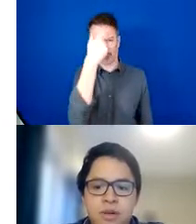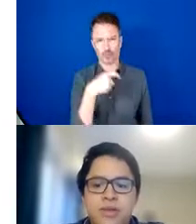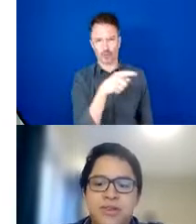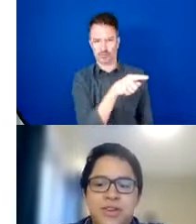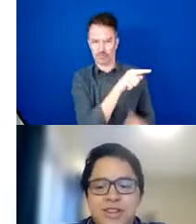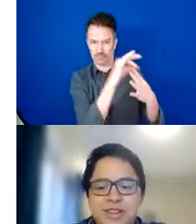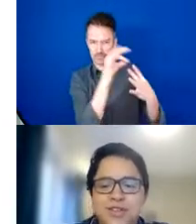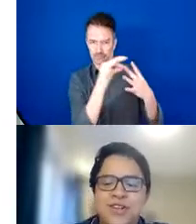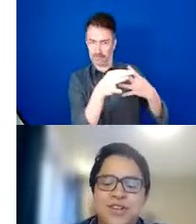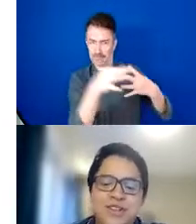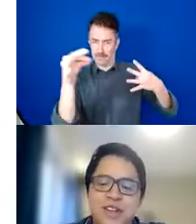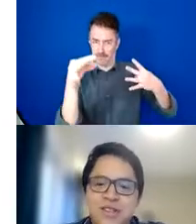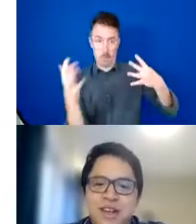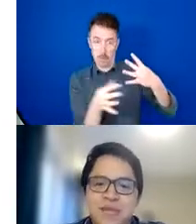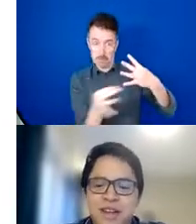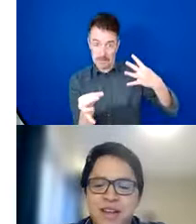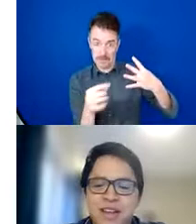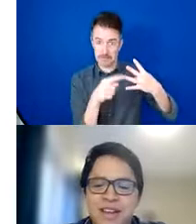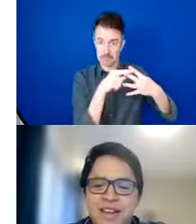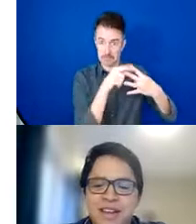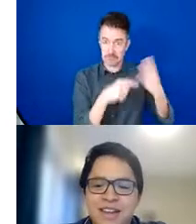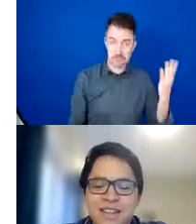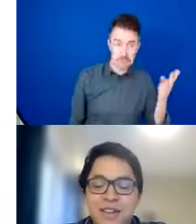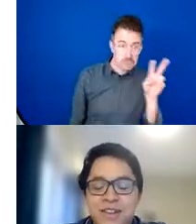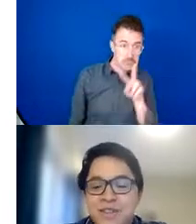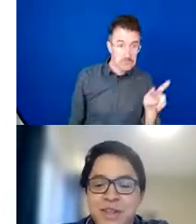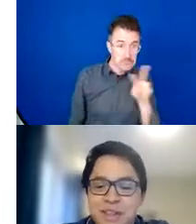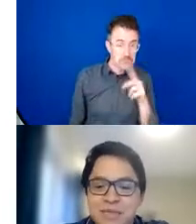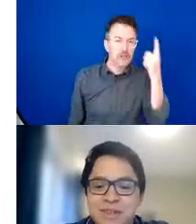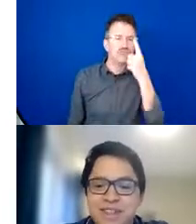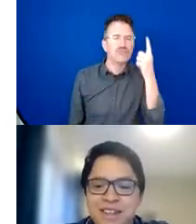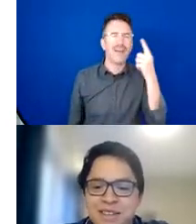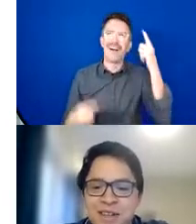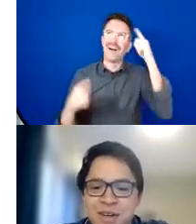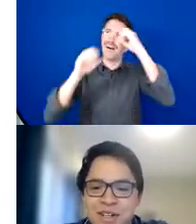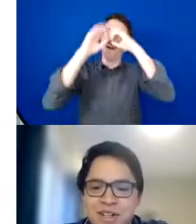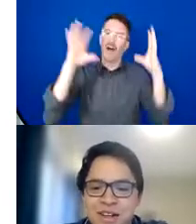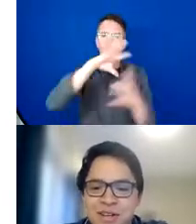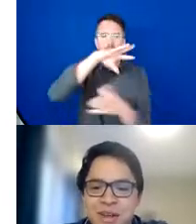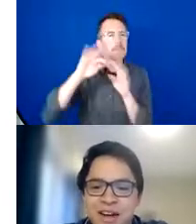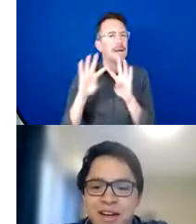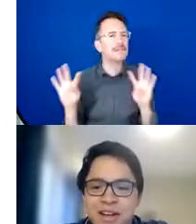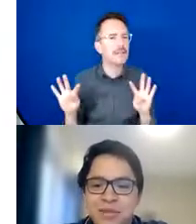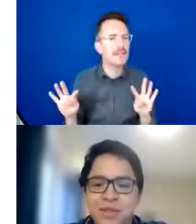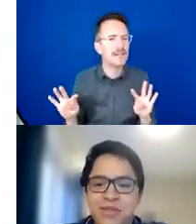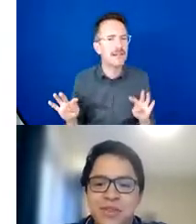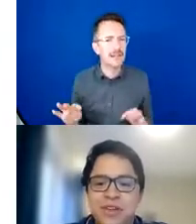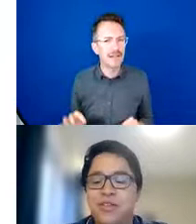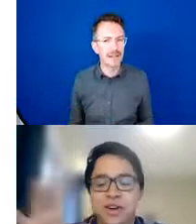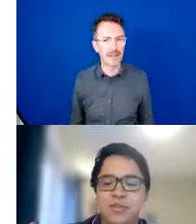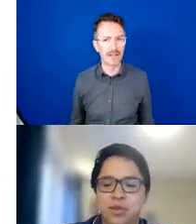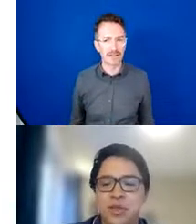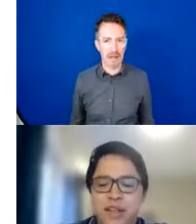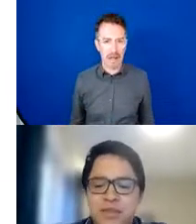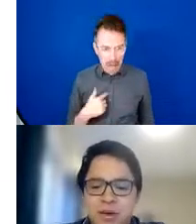Okay, wow, lots of answers coming. It's even hard to read them, but thank you so much. I'm getting a glimpse of